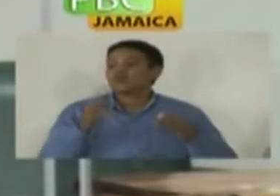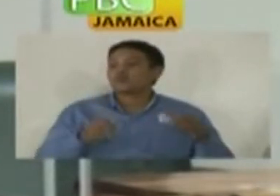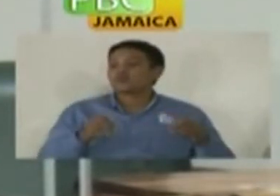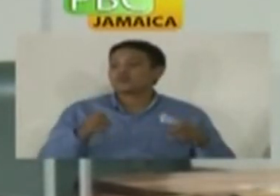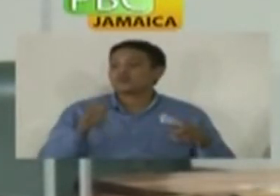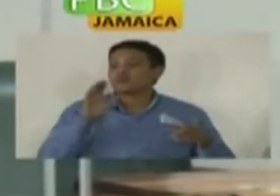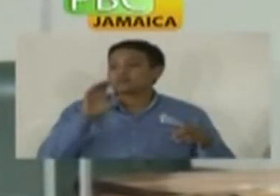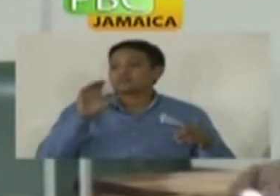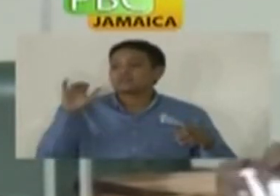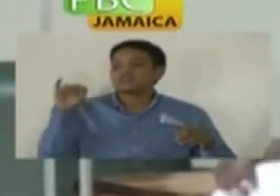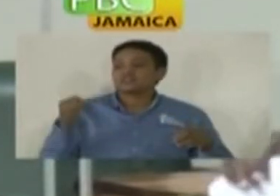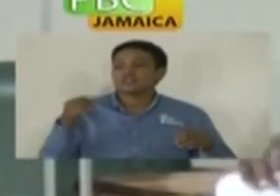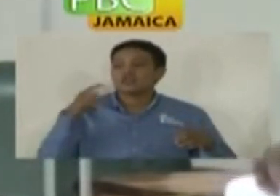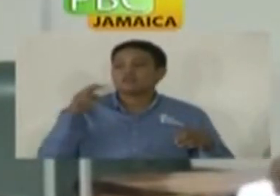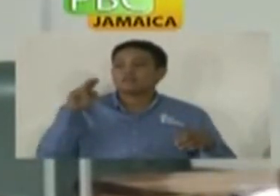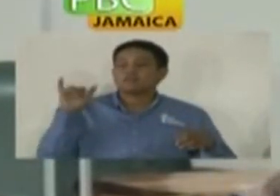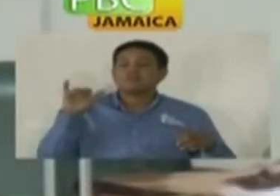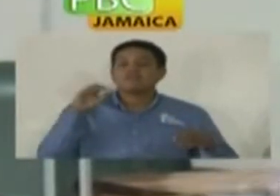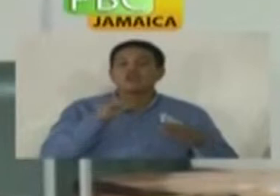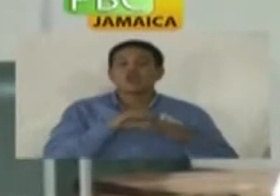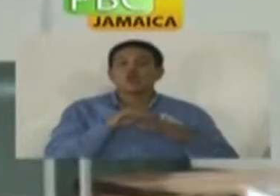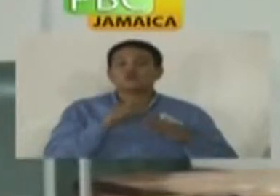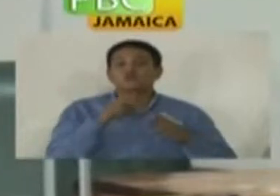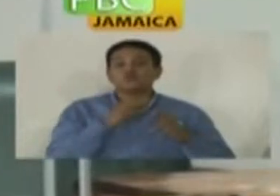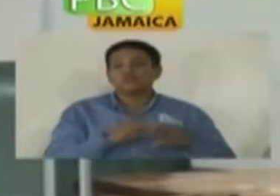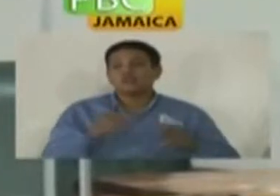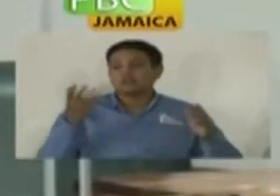CCJ, Privy Council, you name it.